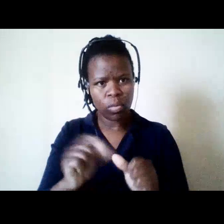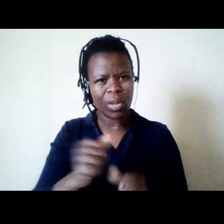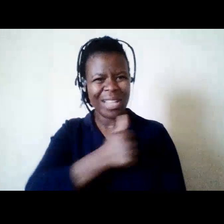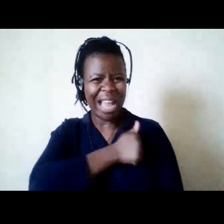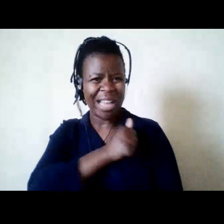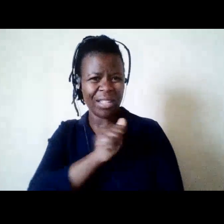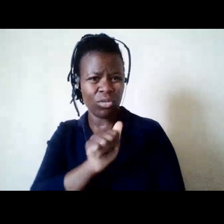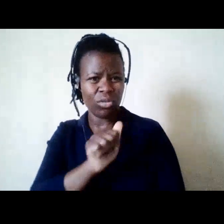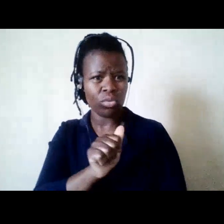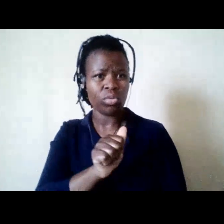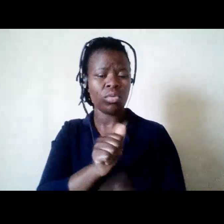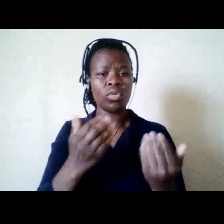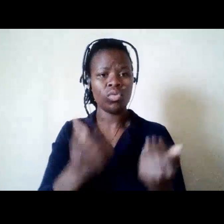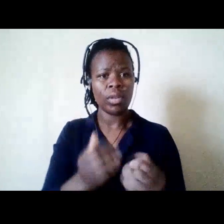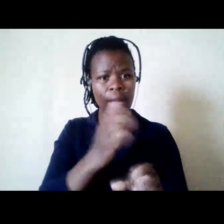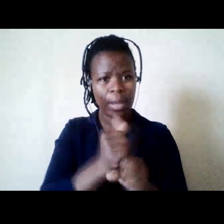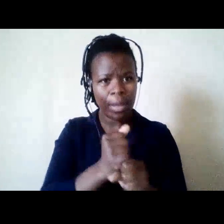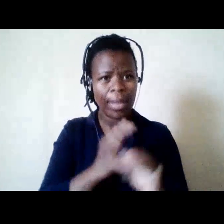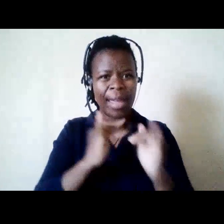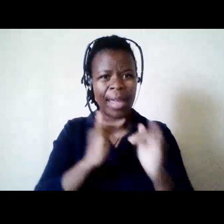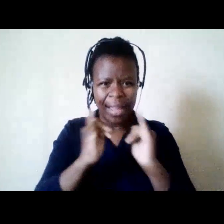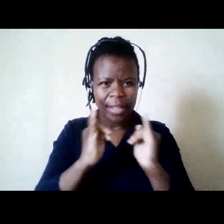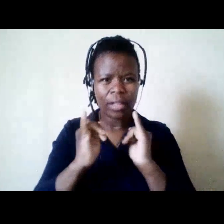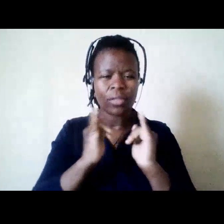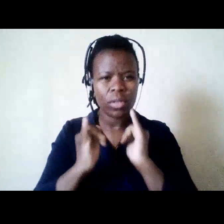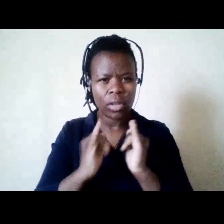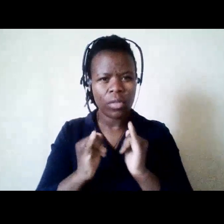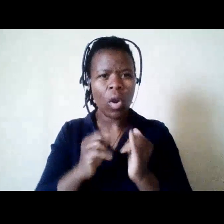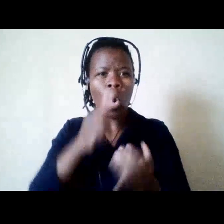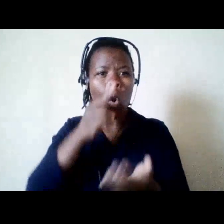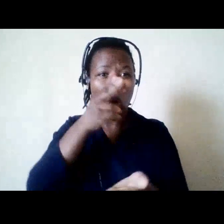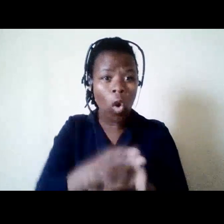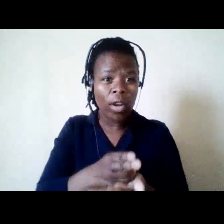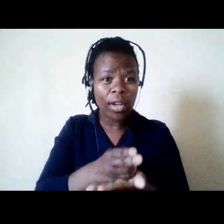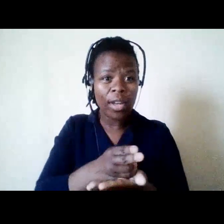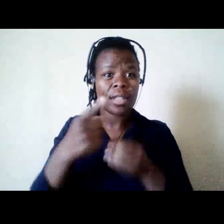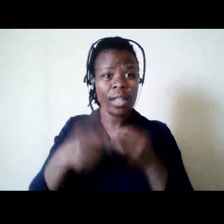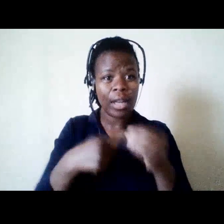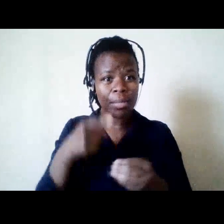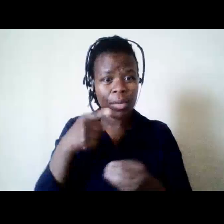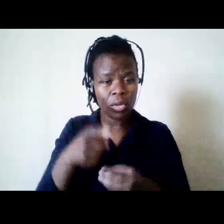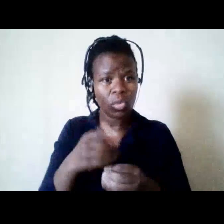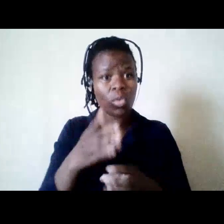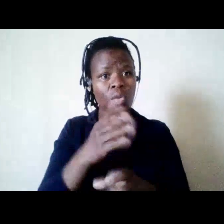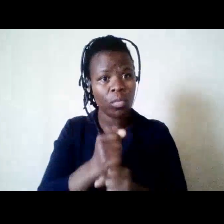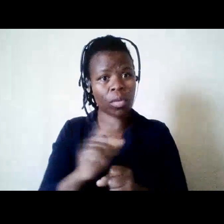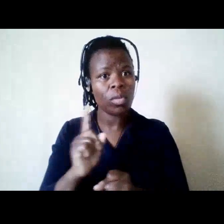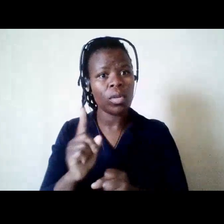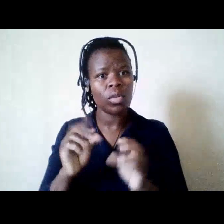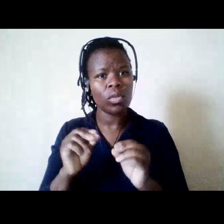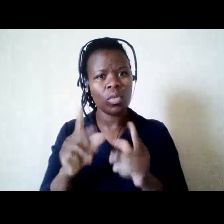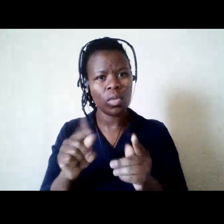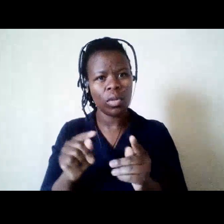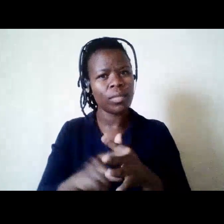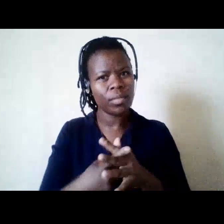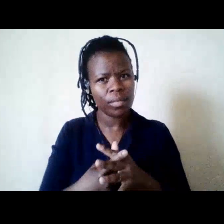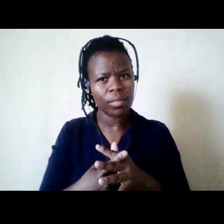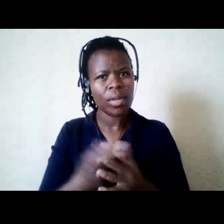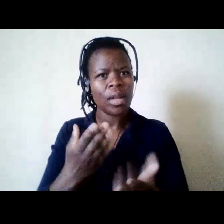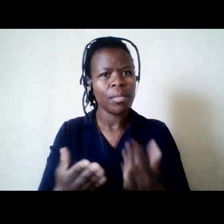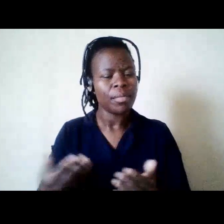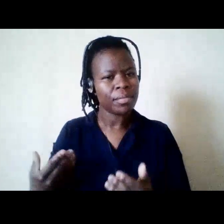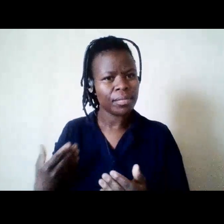interview those people and they're really honest about it, you find that the response in not wanting to either provide resources or wanting